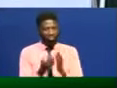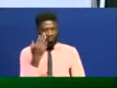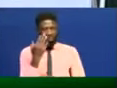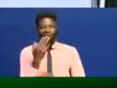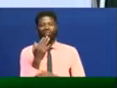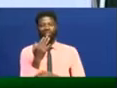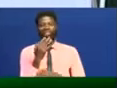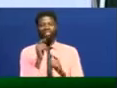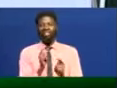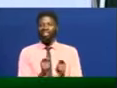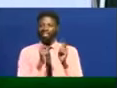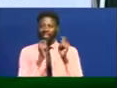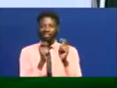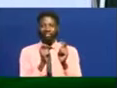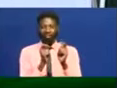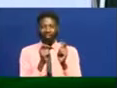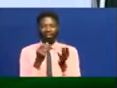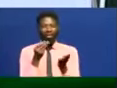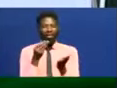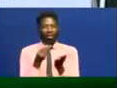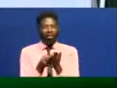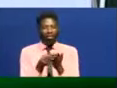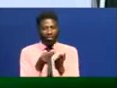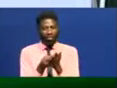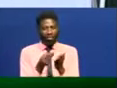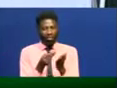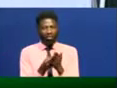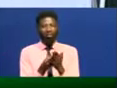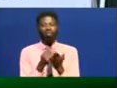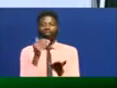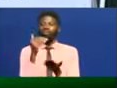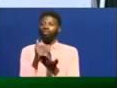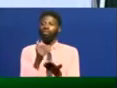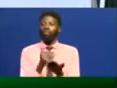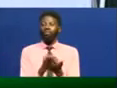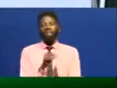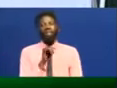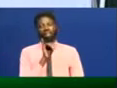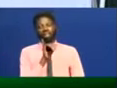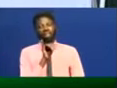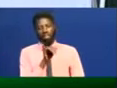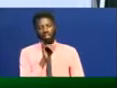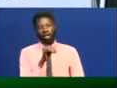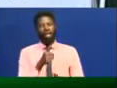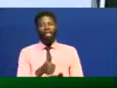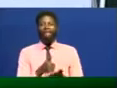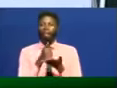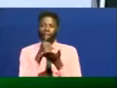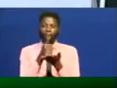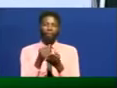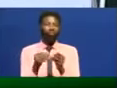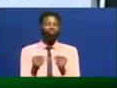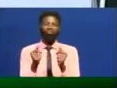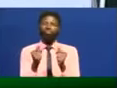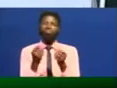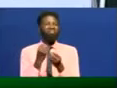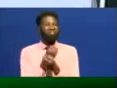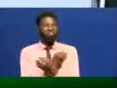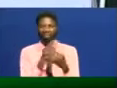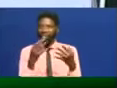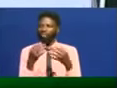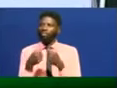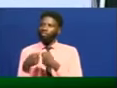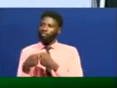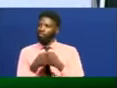initiative. Talanta Hela for us is the silver bullet to answer to the many challenges that